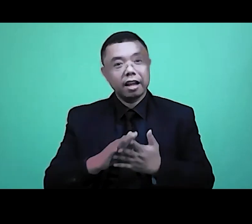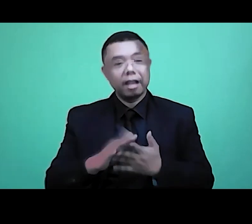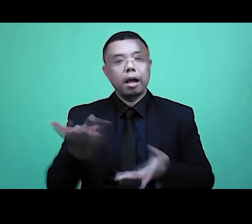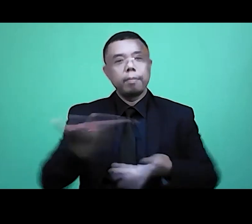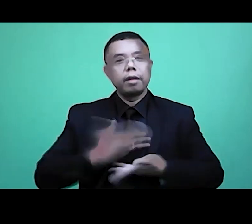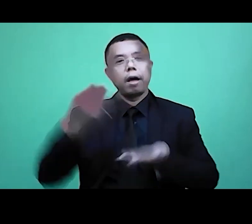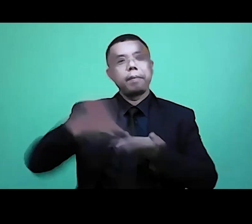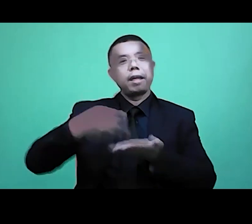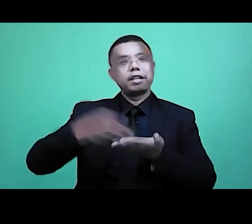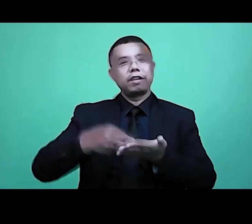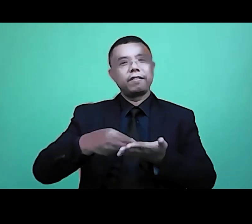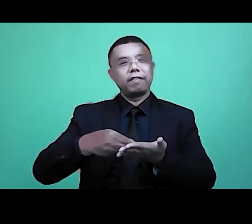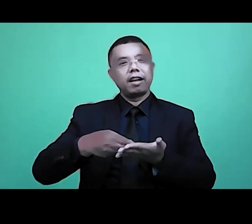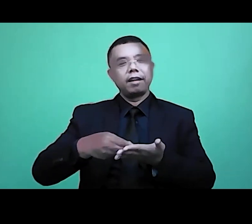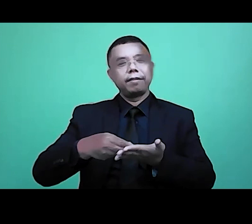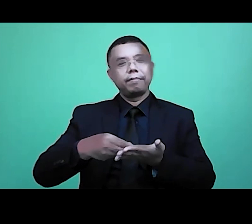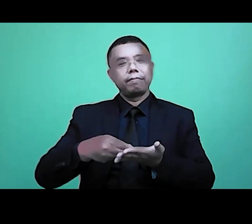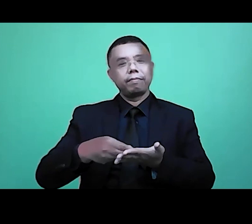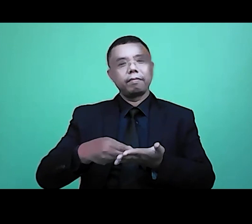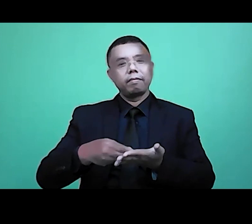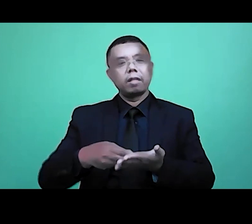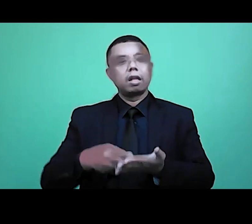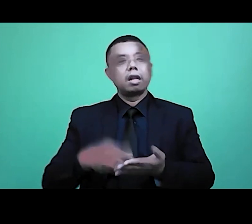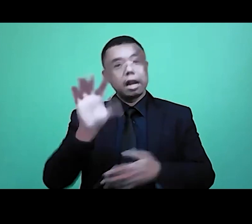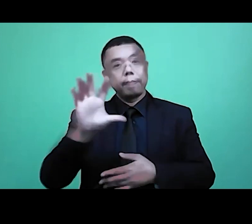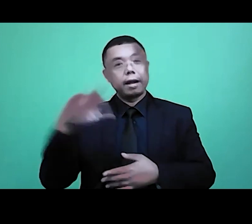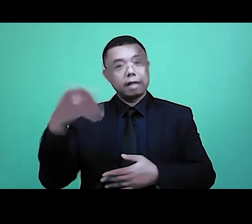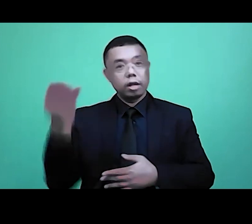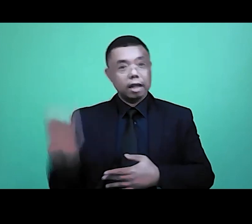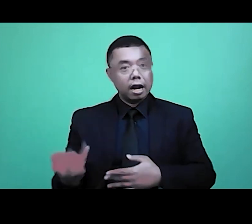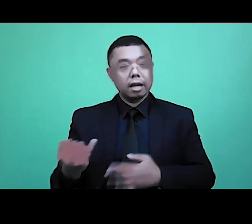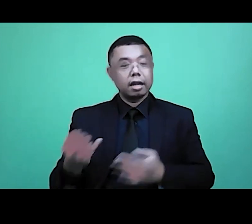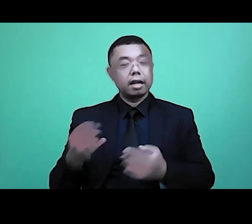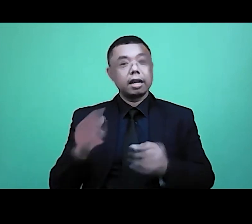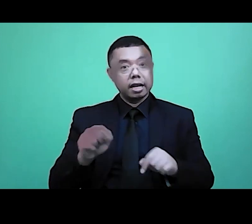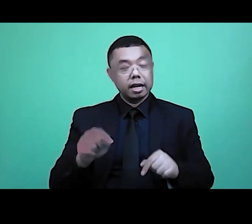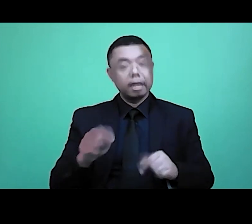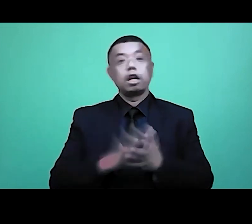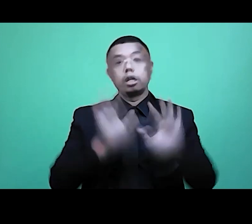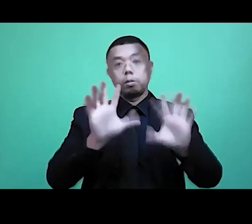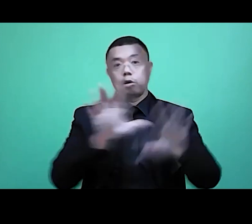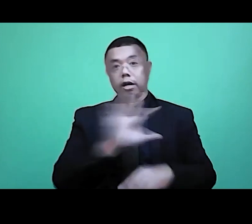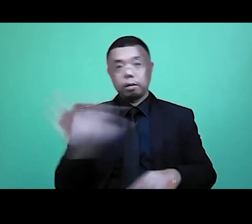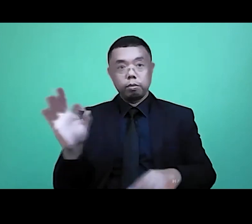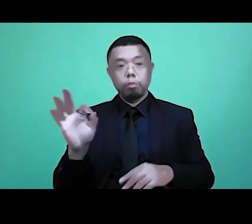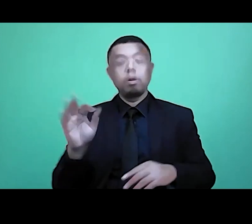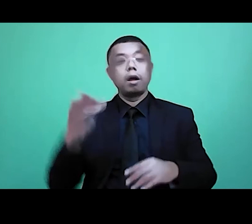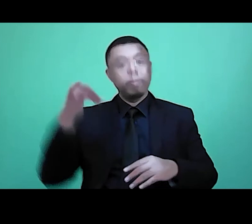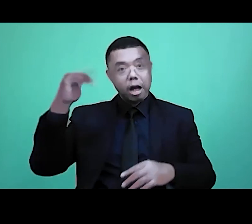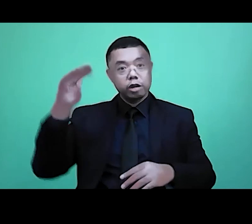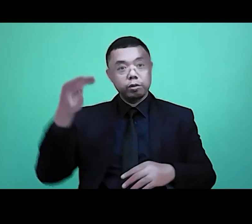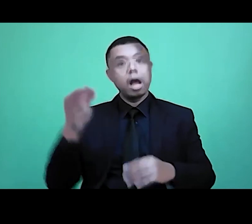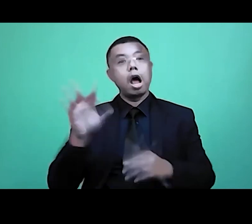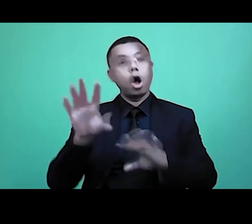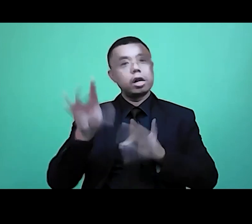And in the first 5 years of the New Colombo Plan, 10,000 Australian students spent time in Indonesia undertaking placements here